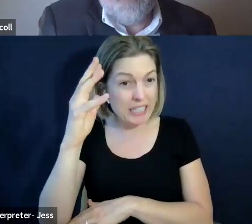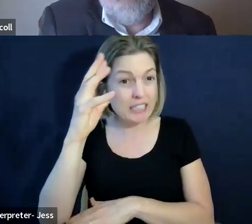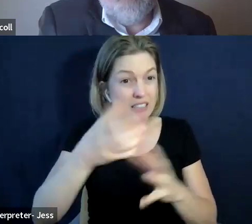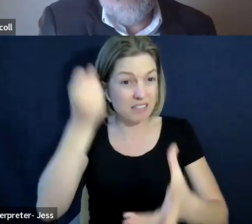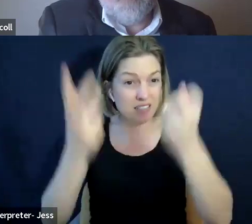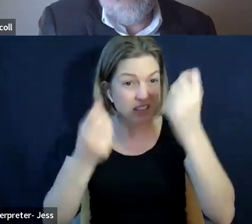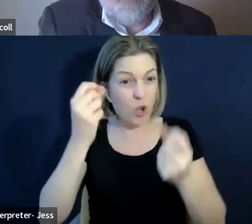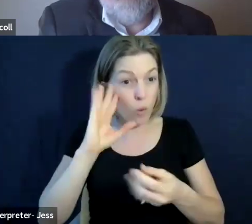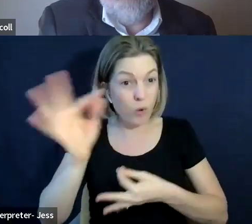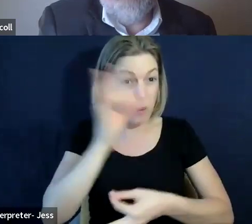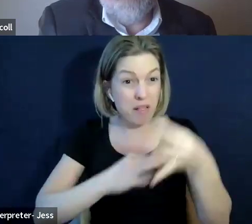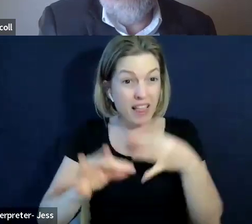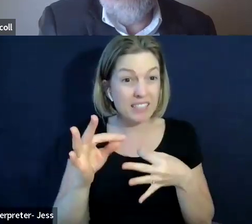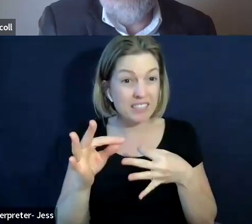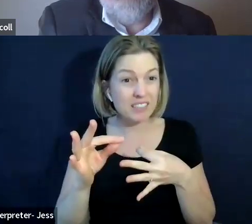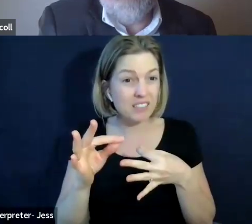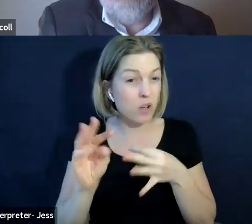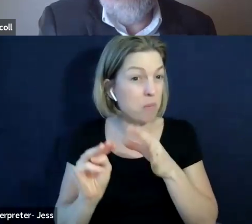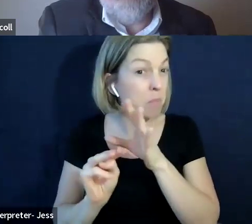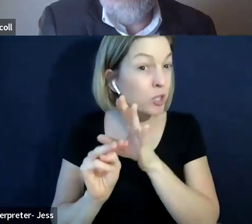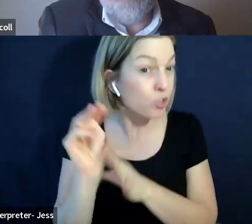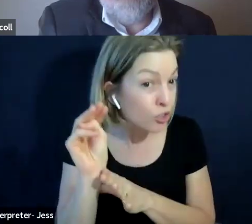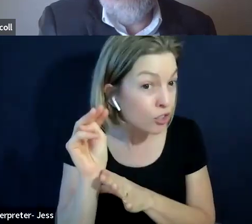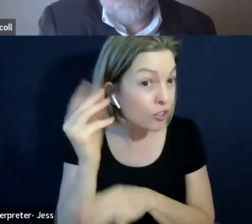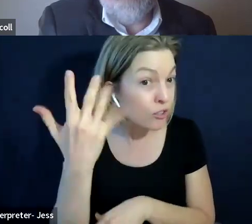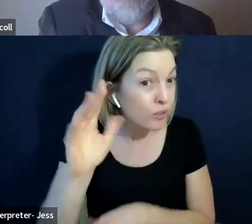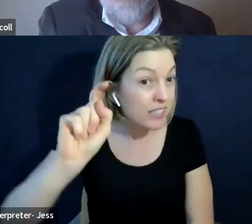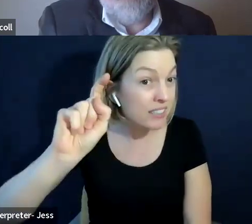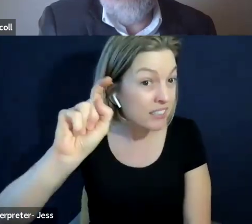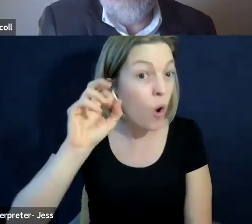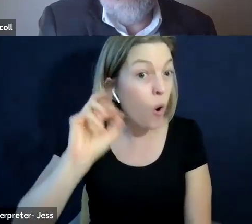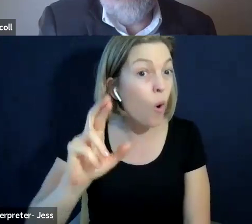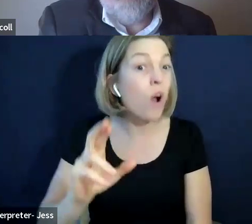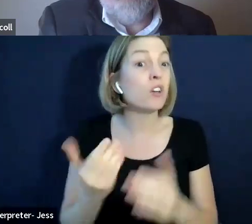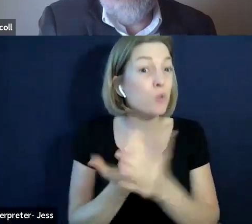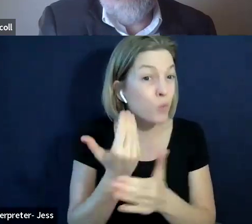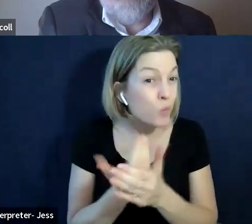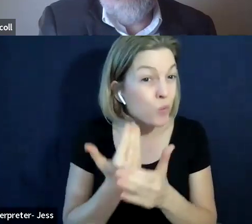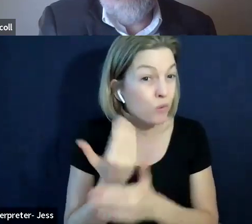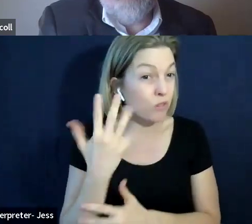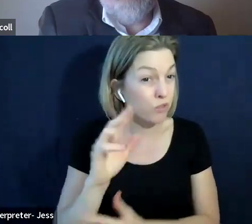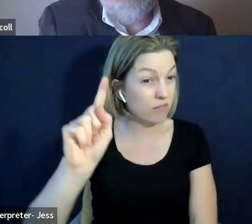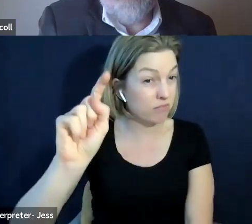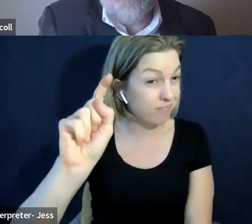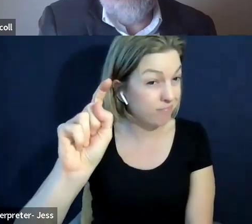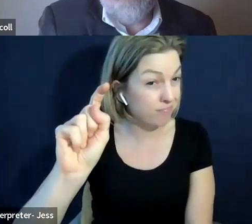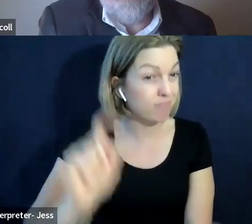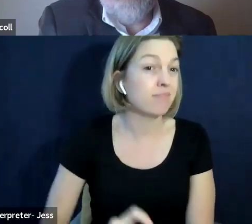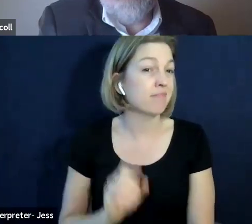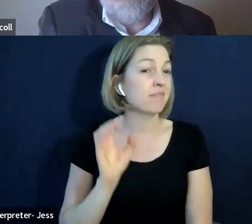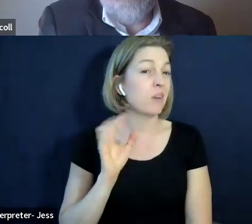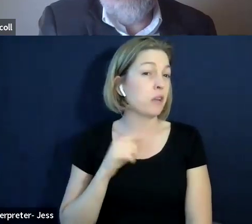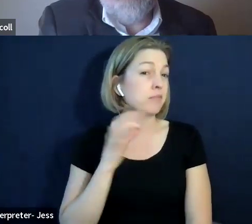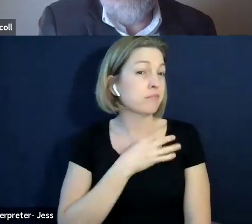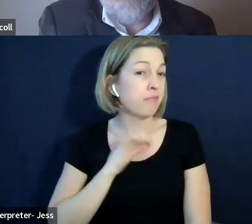replace them with mature trees also, or 30 saplings? So I just wanted to find out